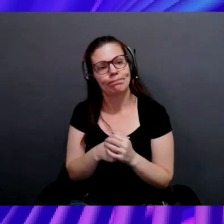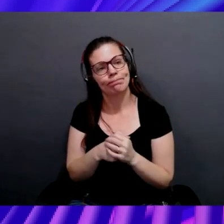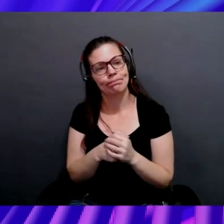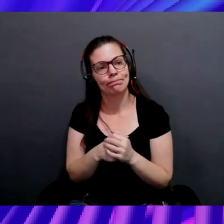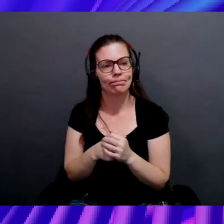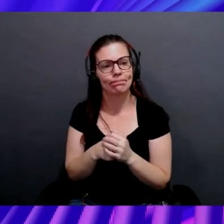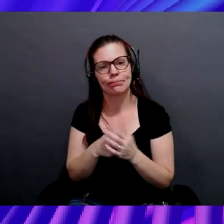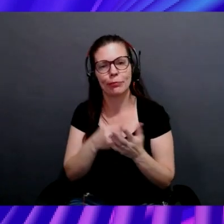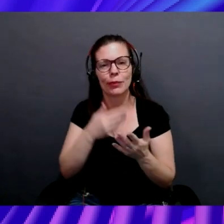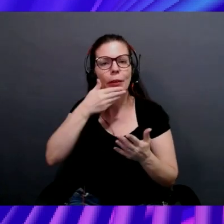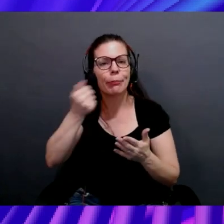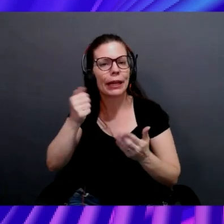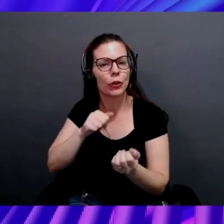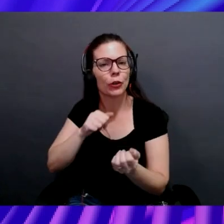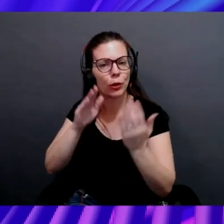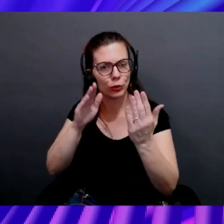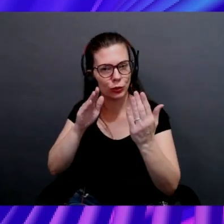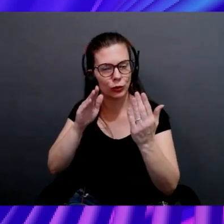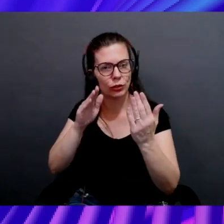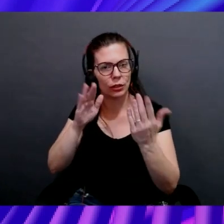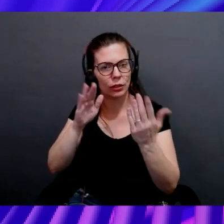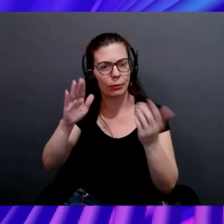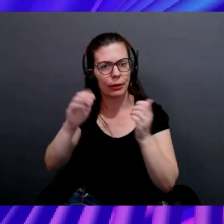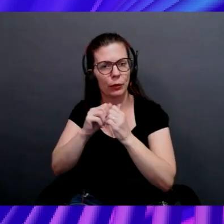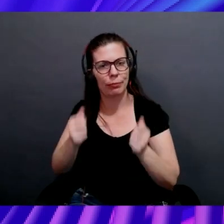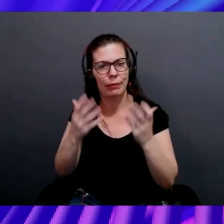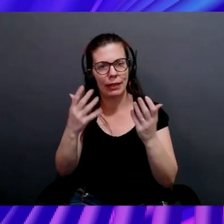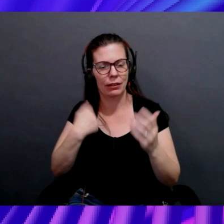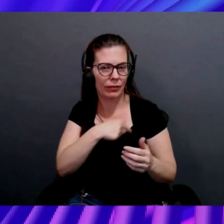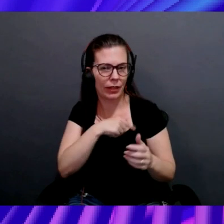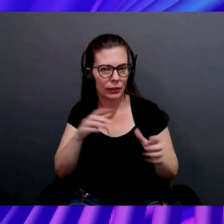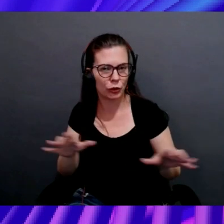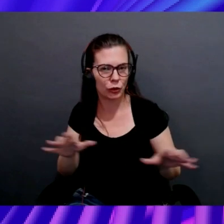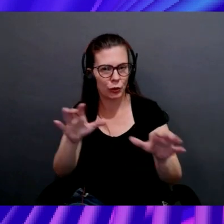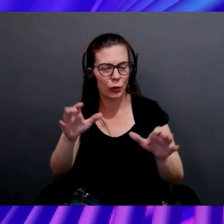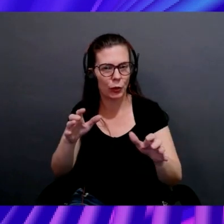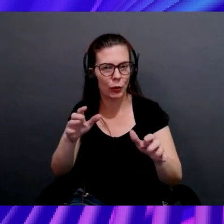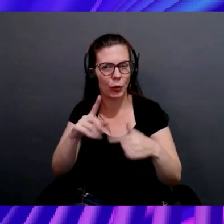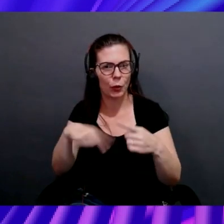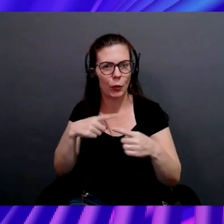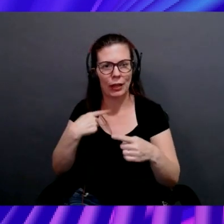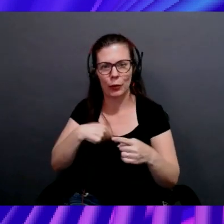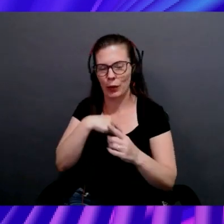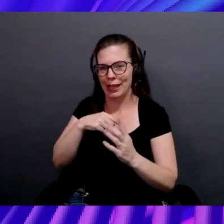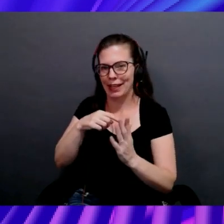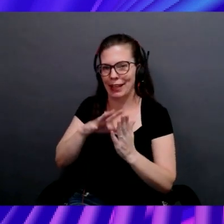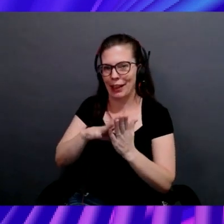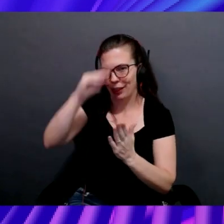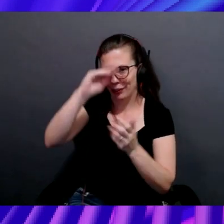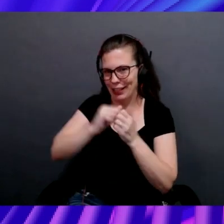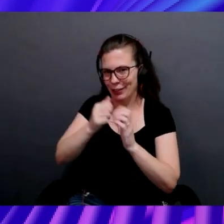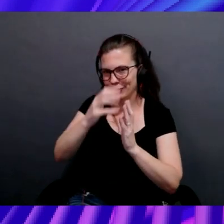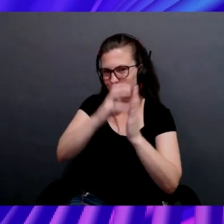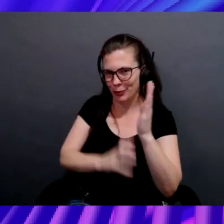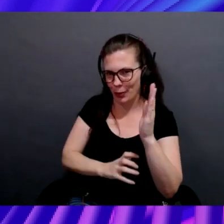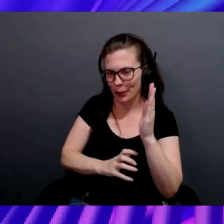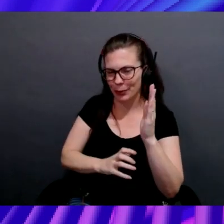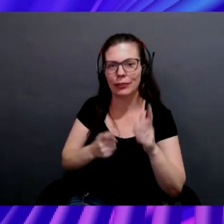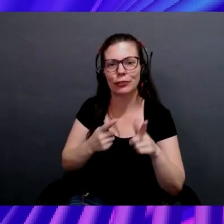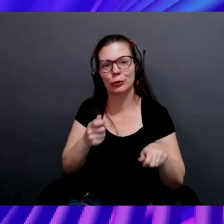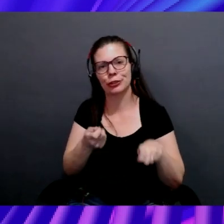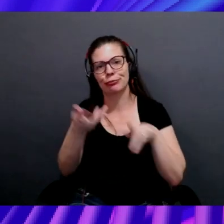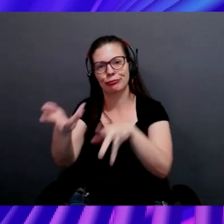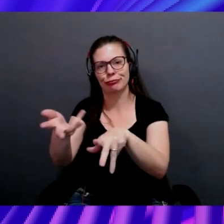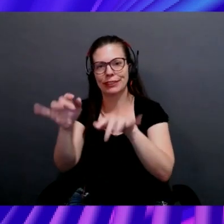of an approach than what I think a lot of us might have done when we first started learning how to write code. It's just dump everything to standard out and forget about